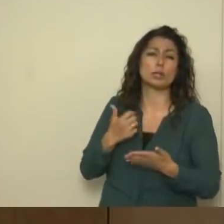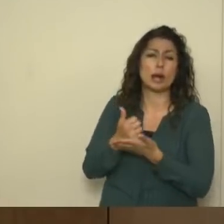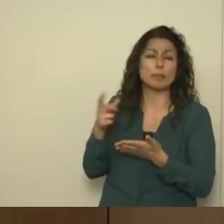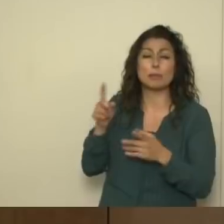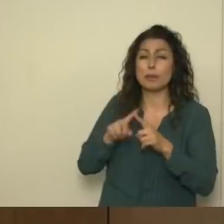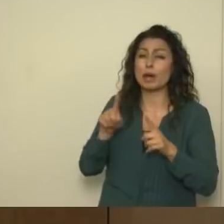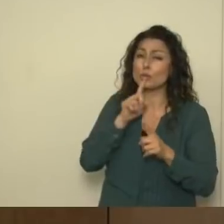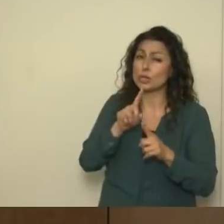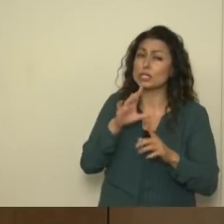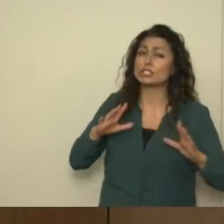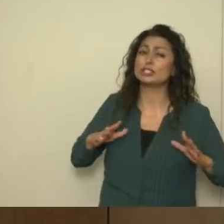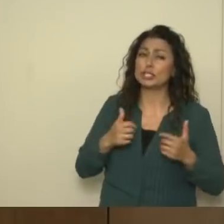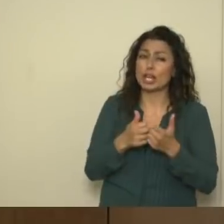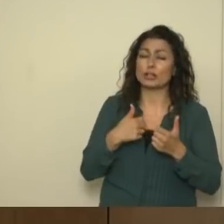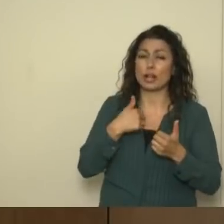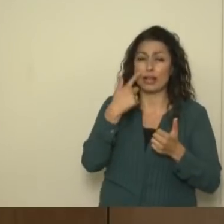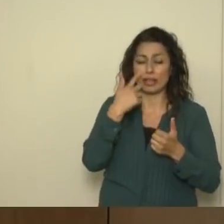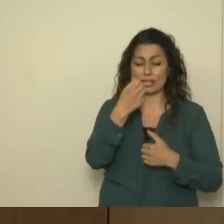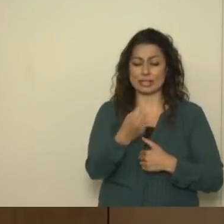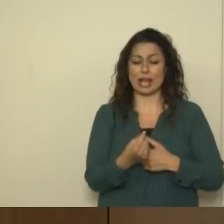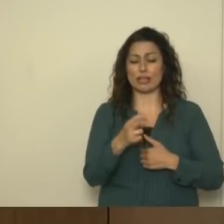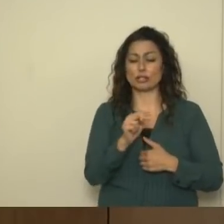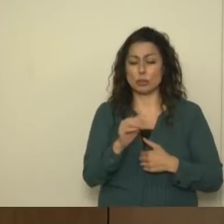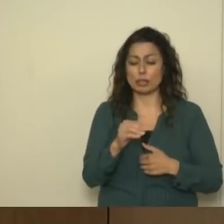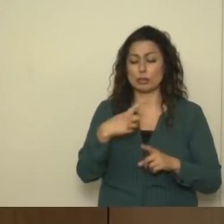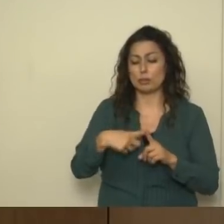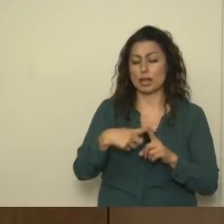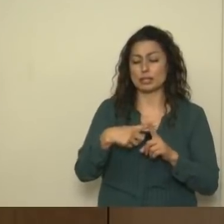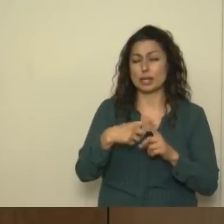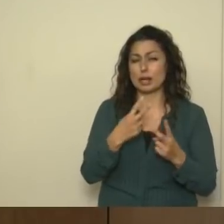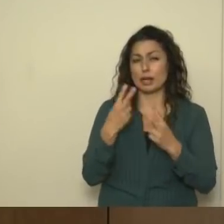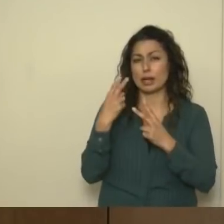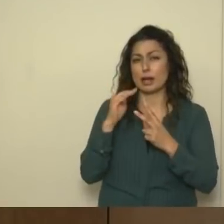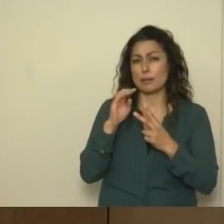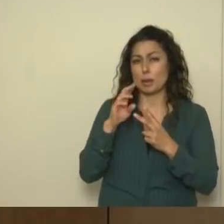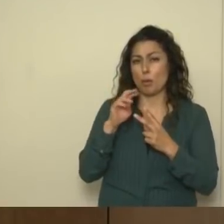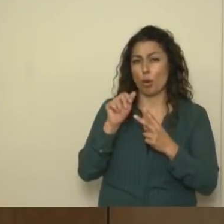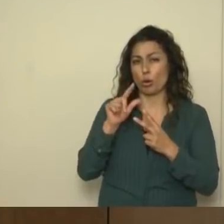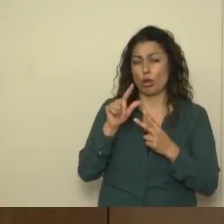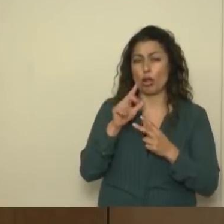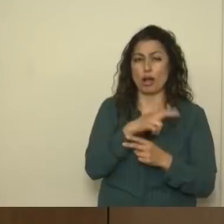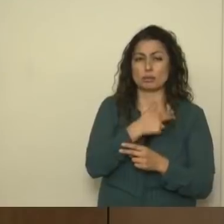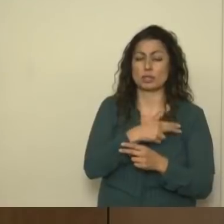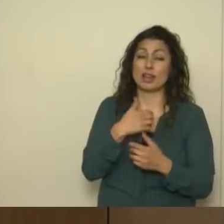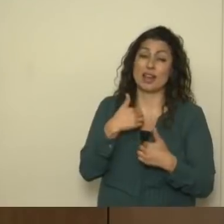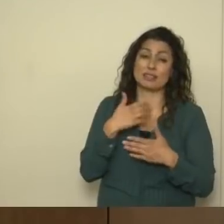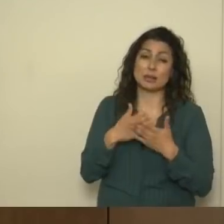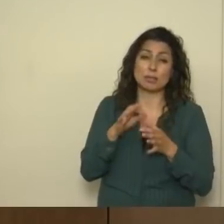very challenging. So I think Southern New Mexico and Memorial Hospital have delays that they should not have.